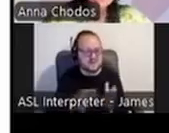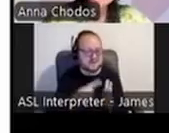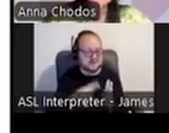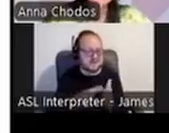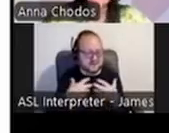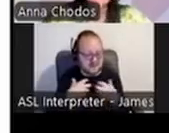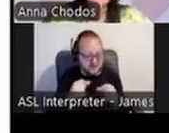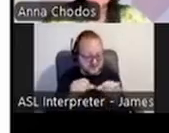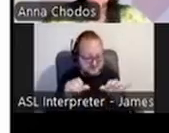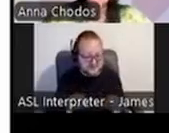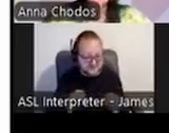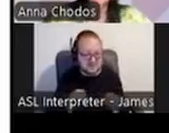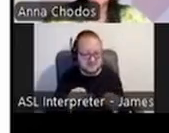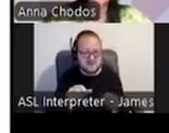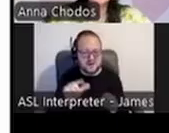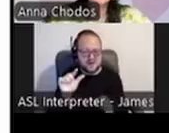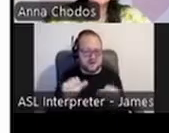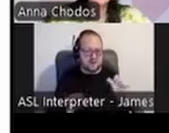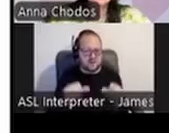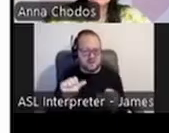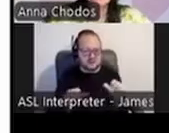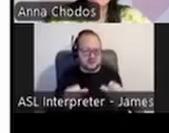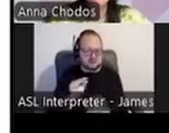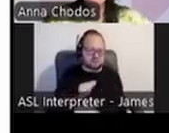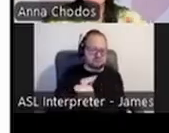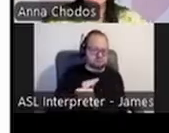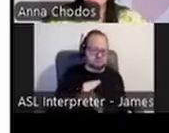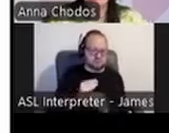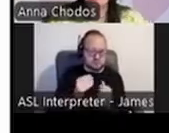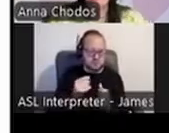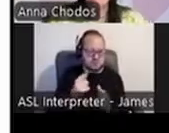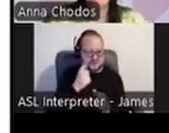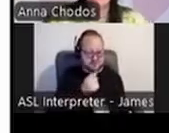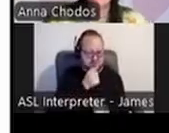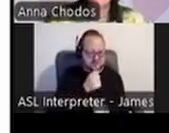of privacy concerns to start over incorporating caregiver information into the chart